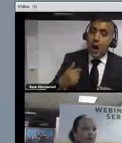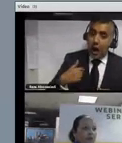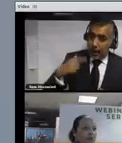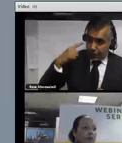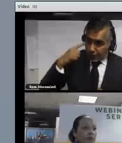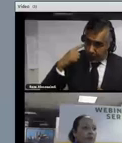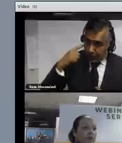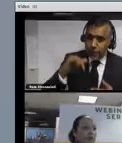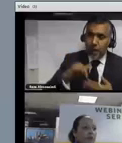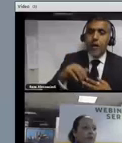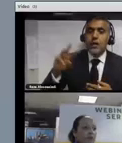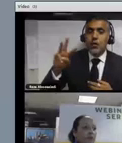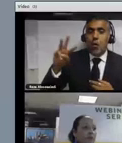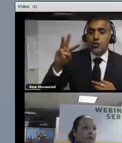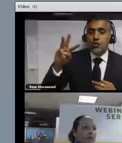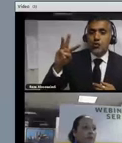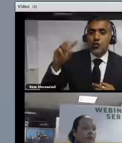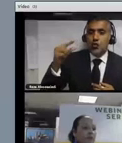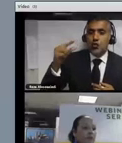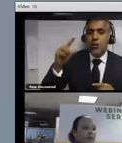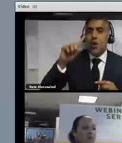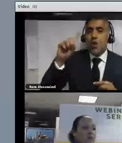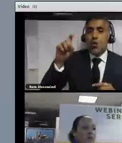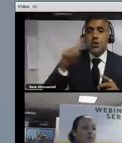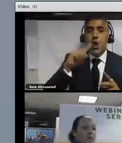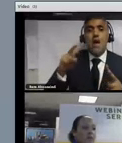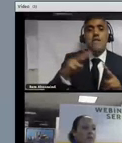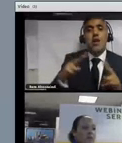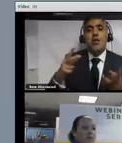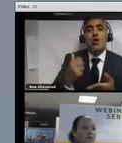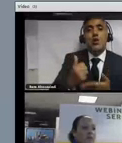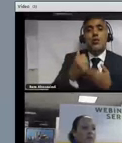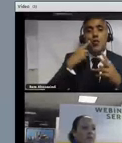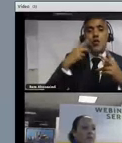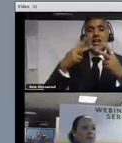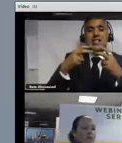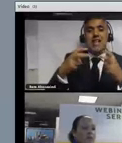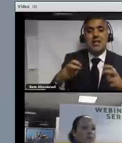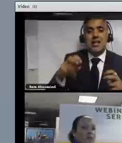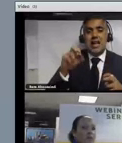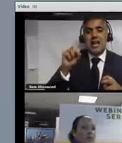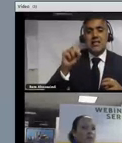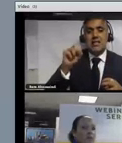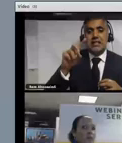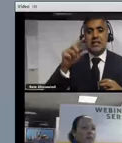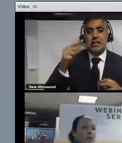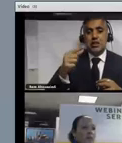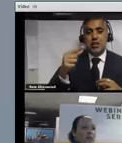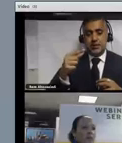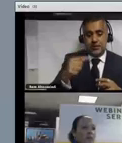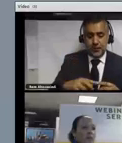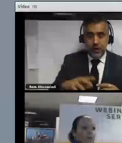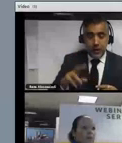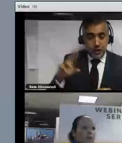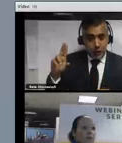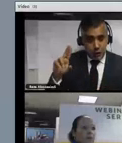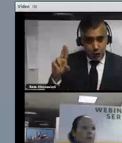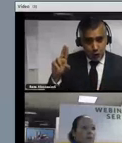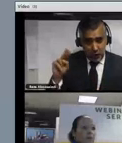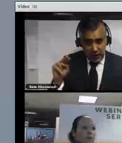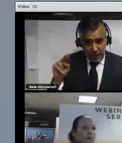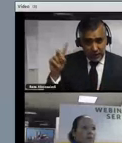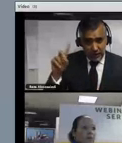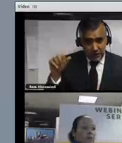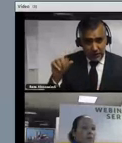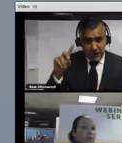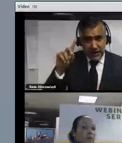the Washington questions are be very useful for disaggregating the SDG indicators. As a matter of fact, the UN Disability